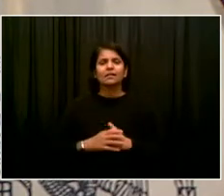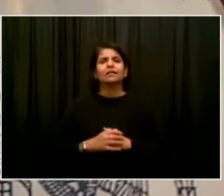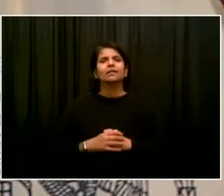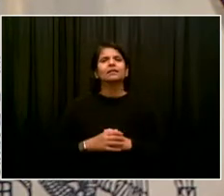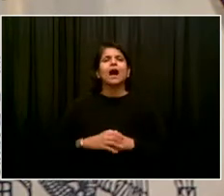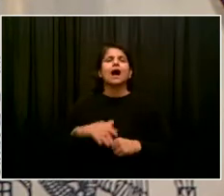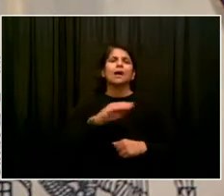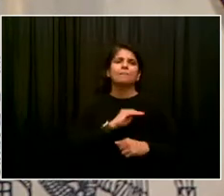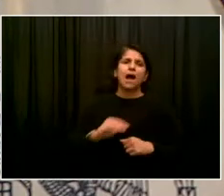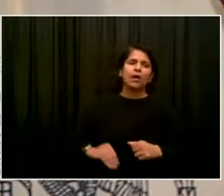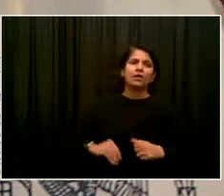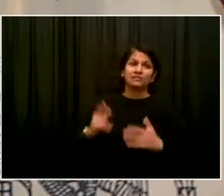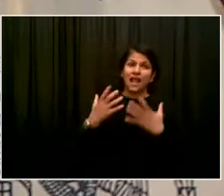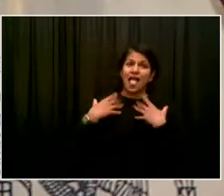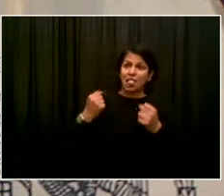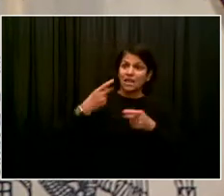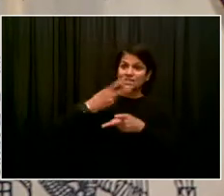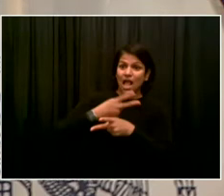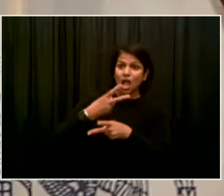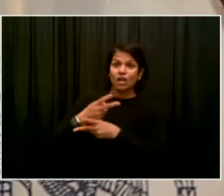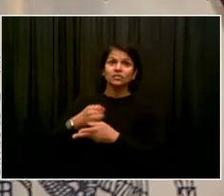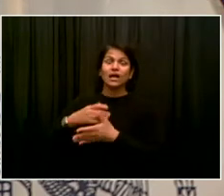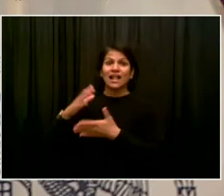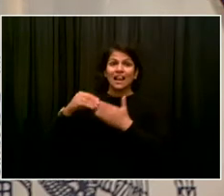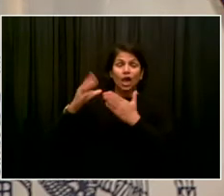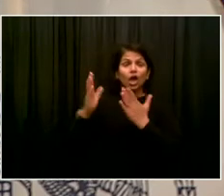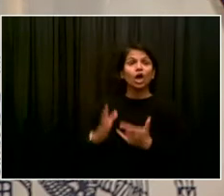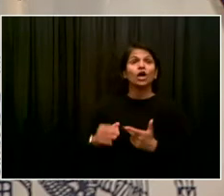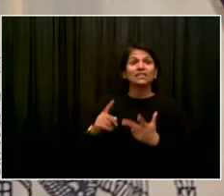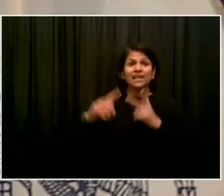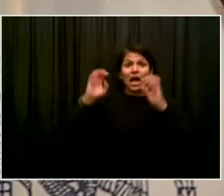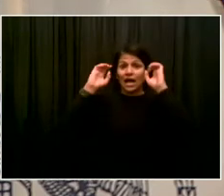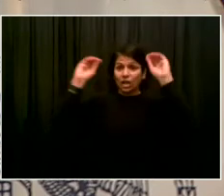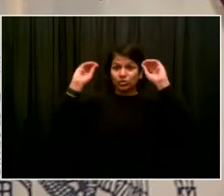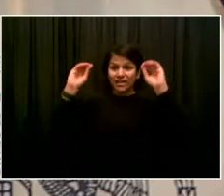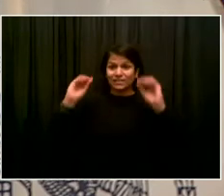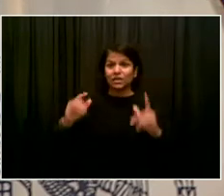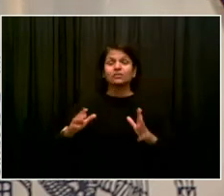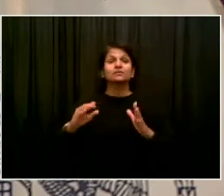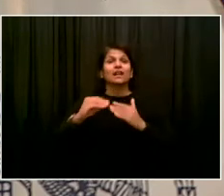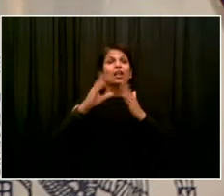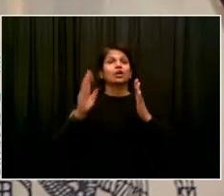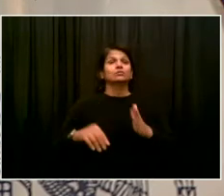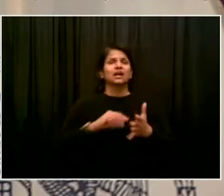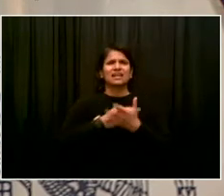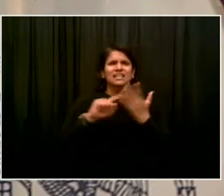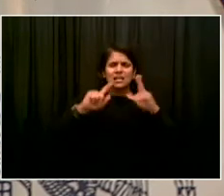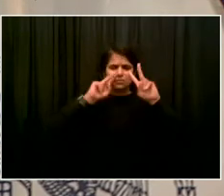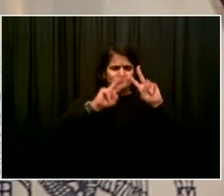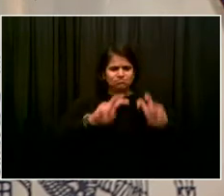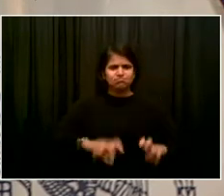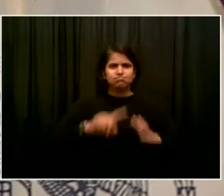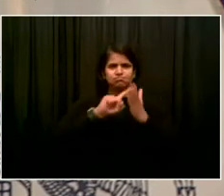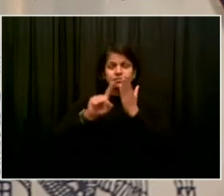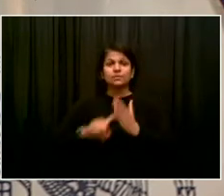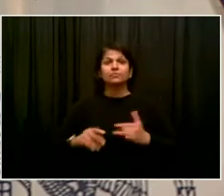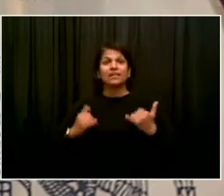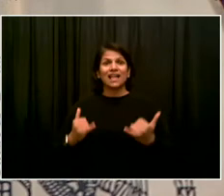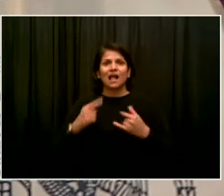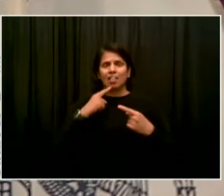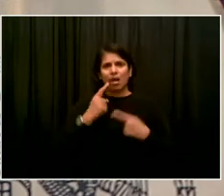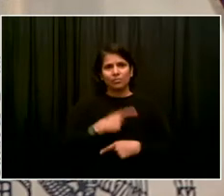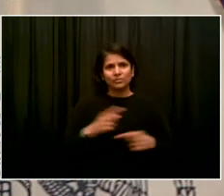everyone looked at this. Andrew, we really came to the conclusion the approach we're taking that we announced today is the right way to go. Schools